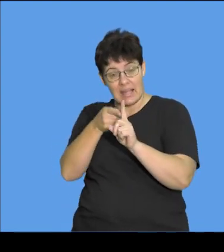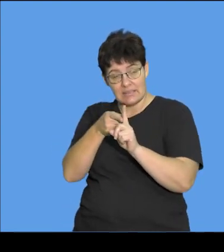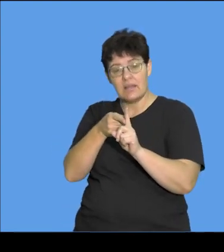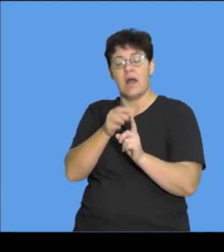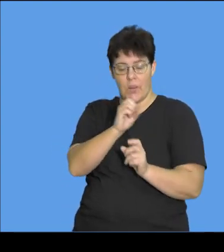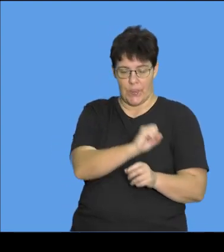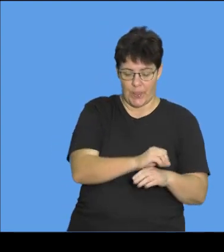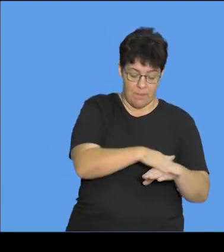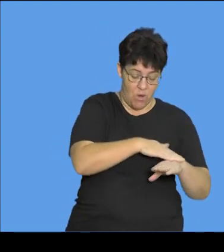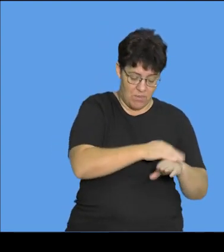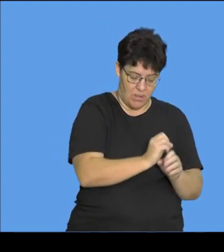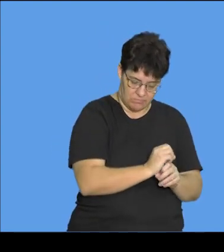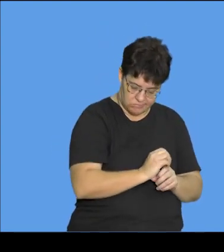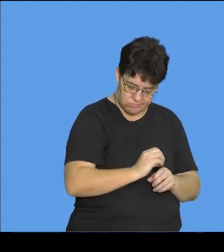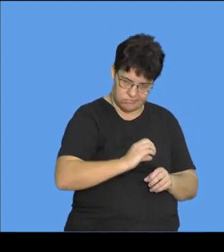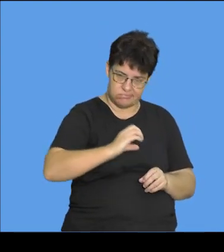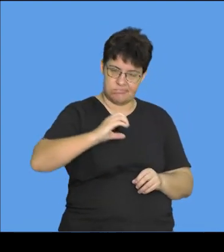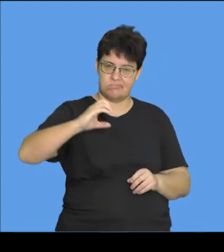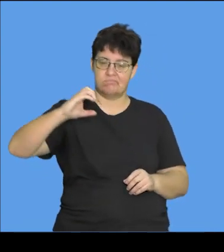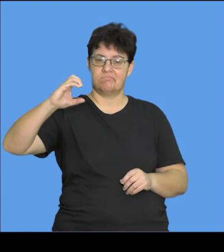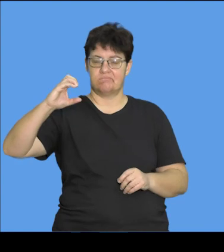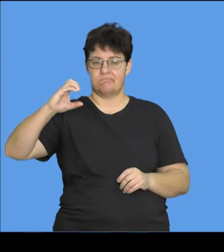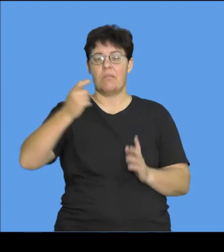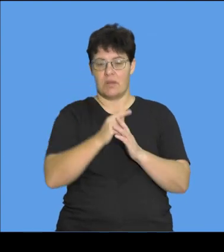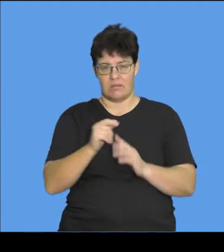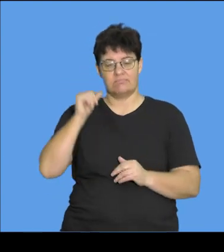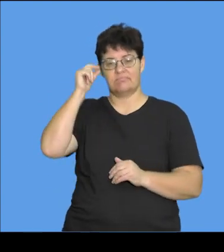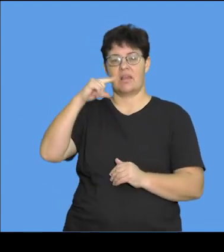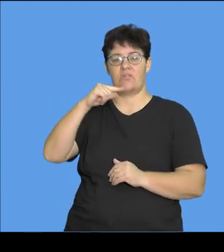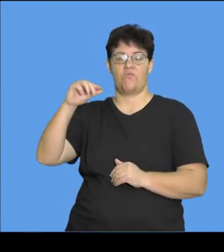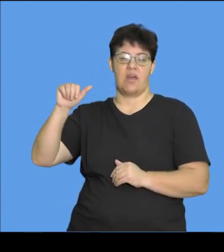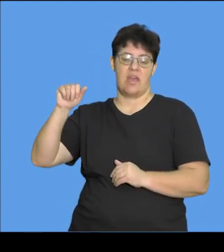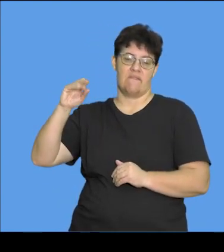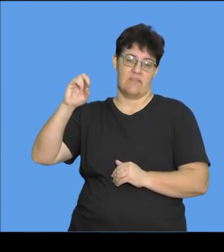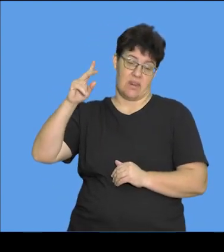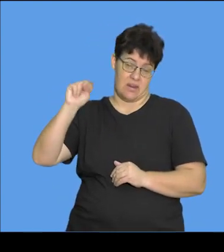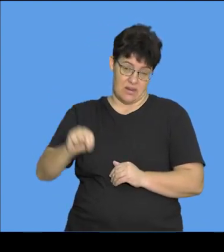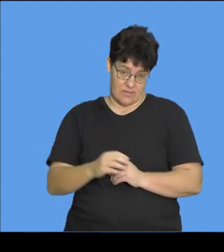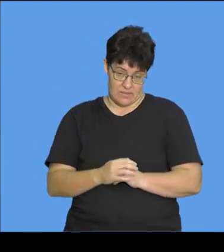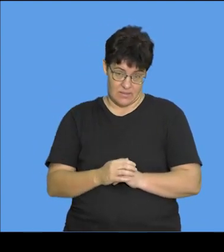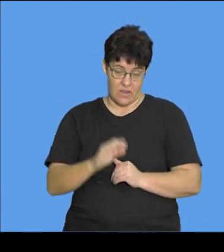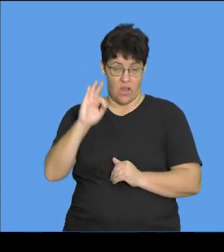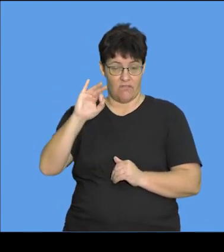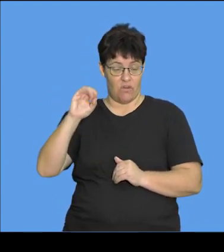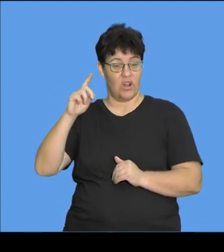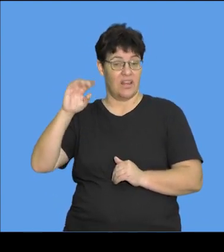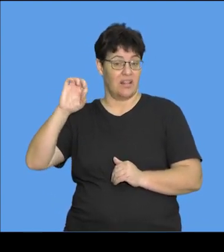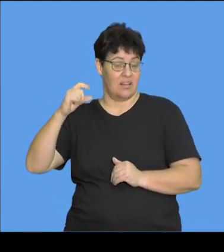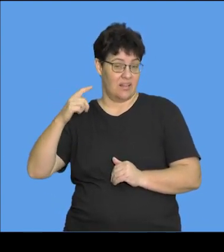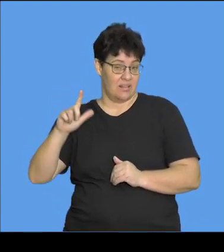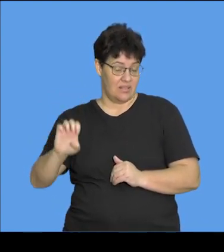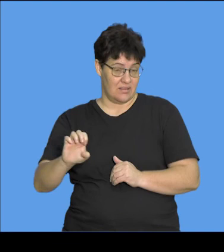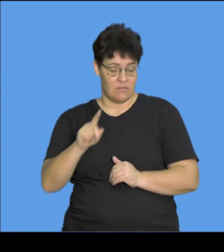follicle into what we refer to as a mature Graafian follicle. As that follicle develops, we know that